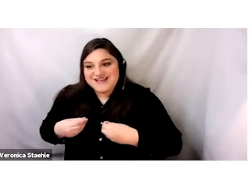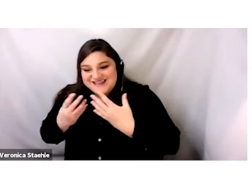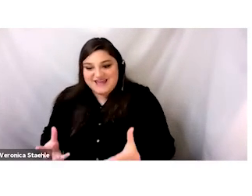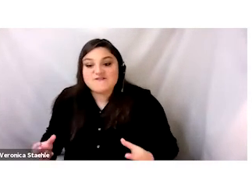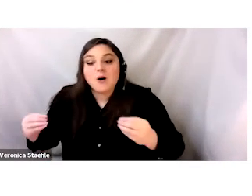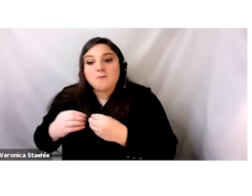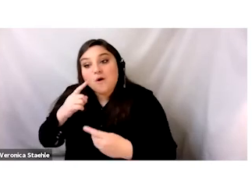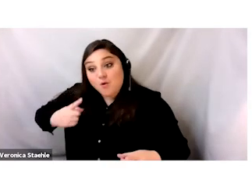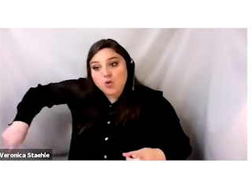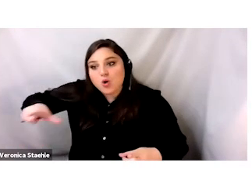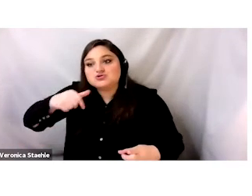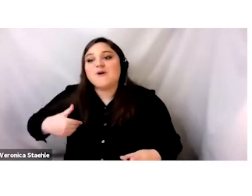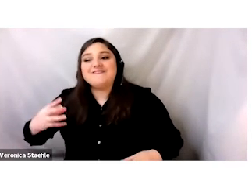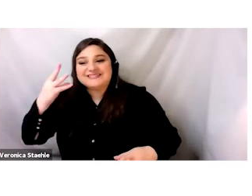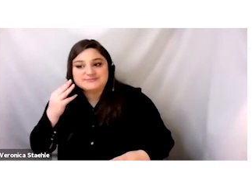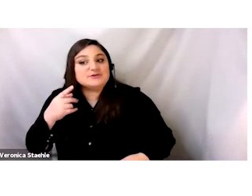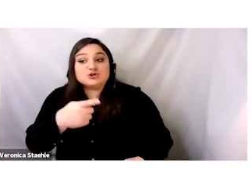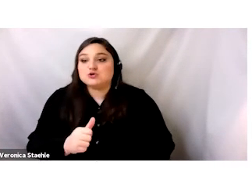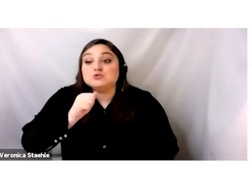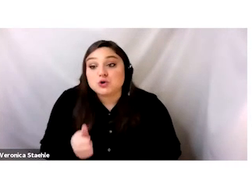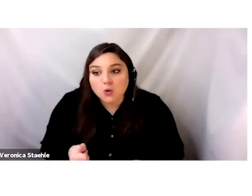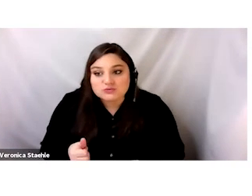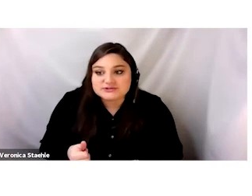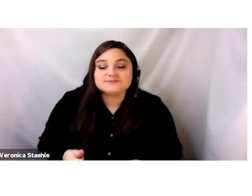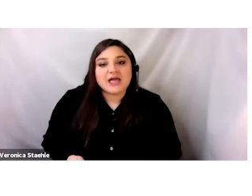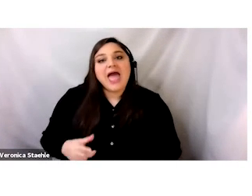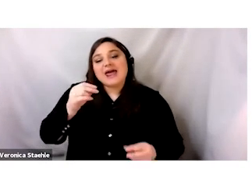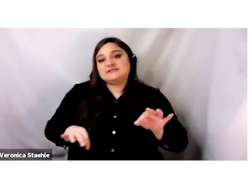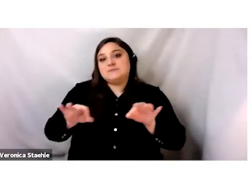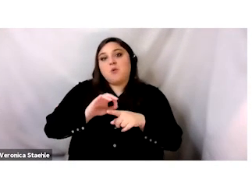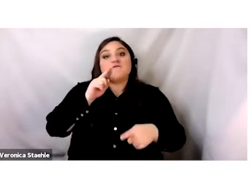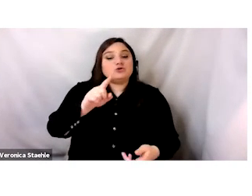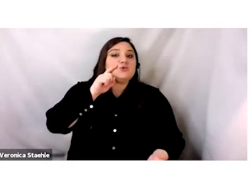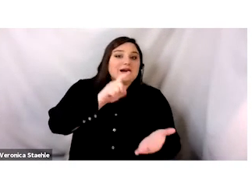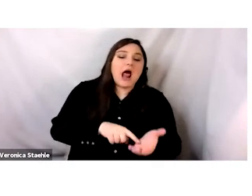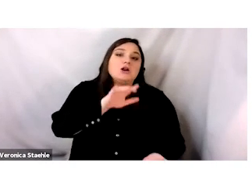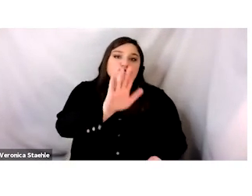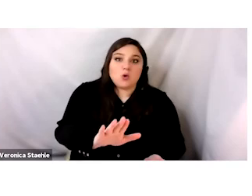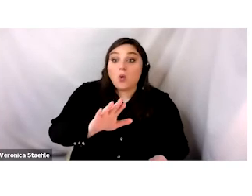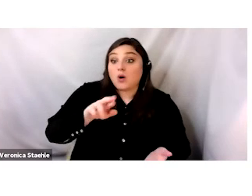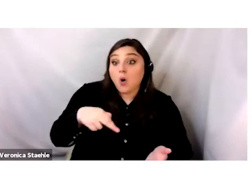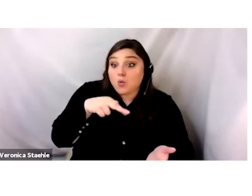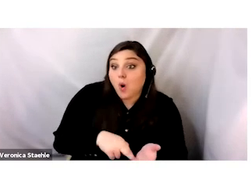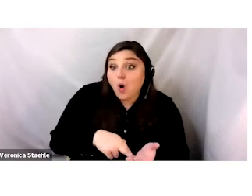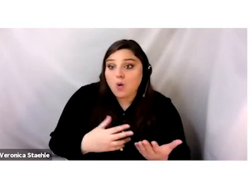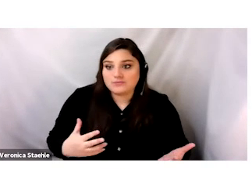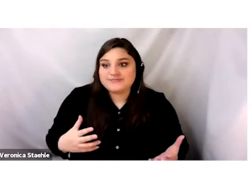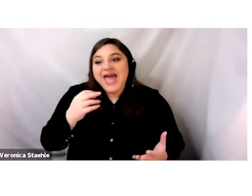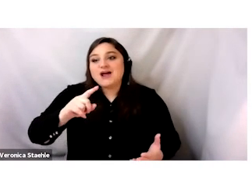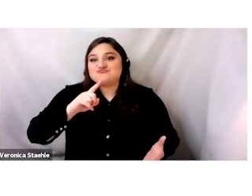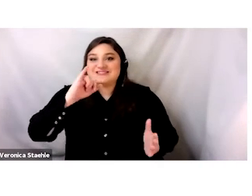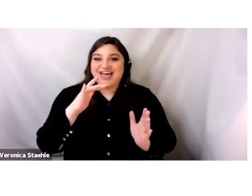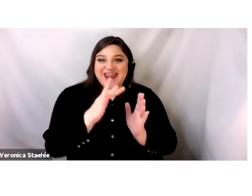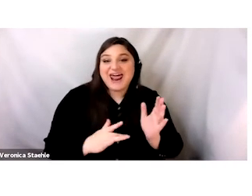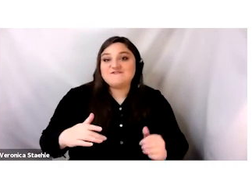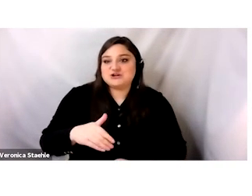really recognizing the role that you play. And I want to note that leveraging power, I would even in some cases